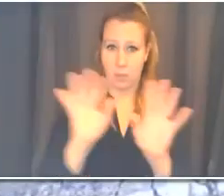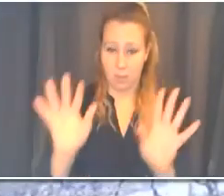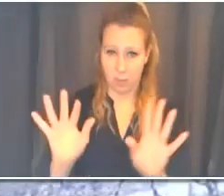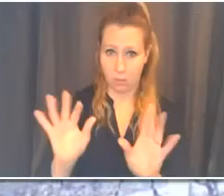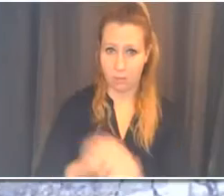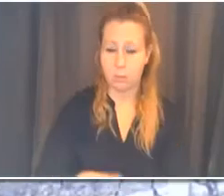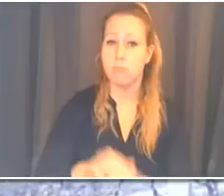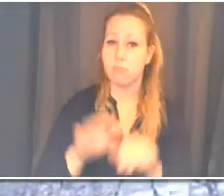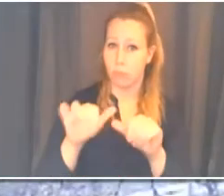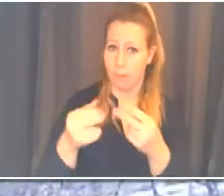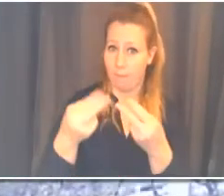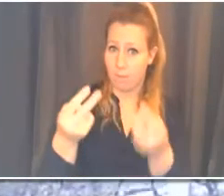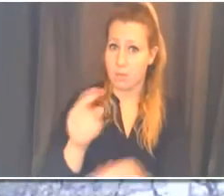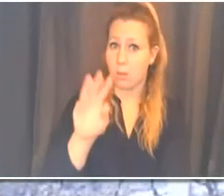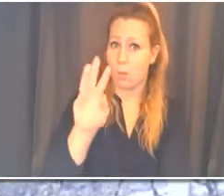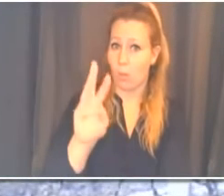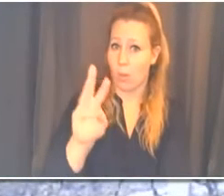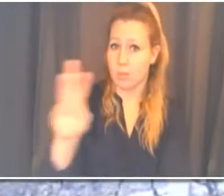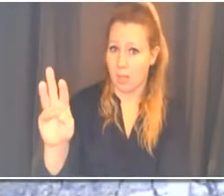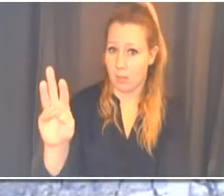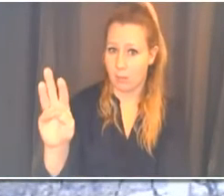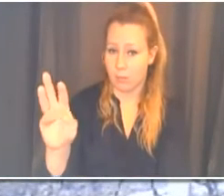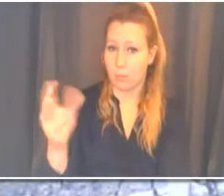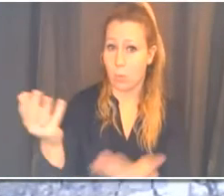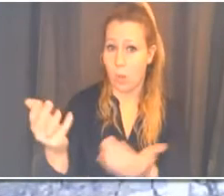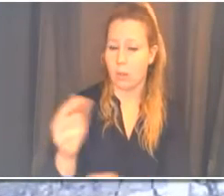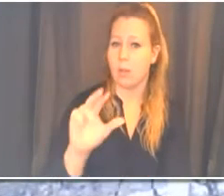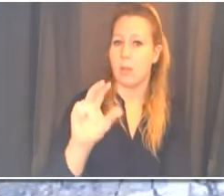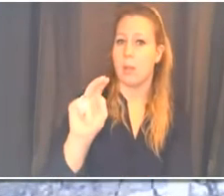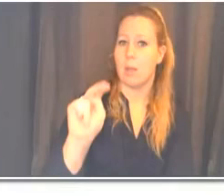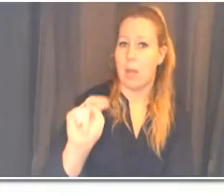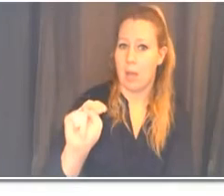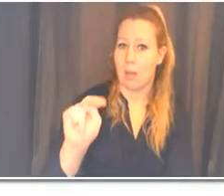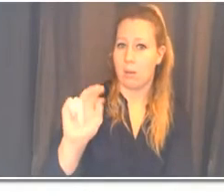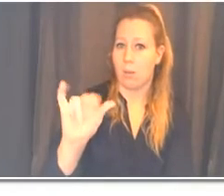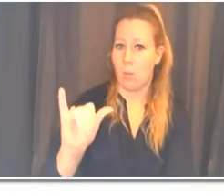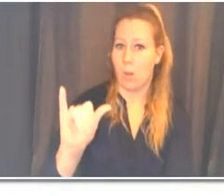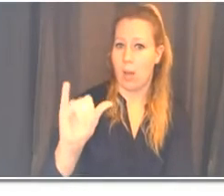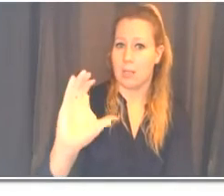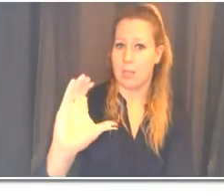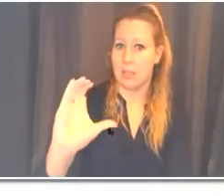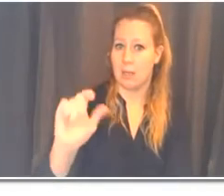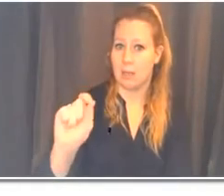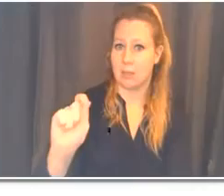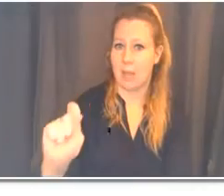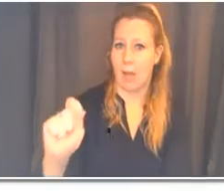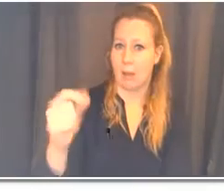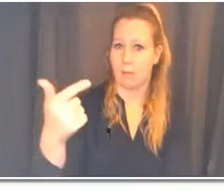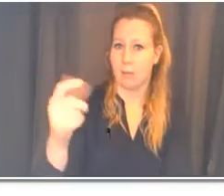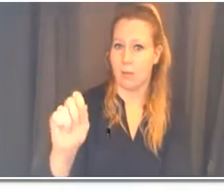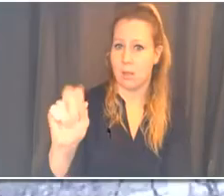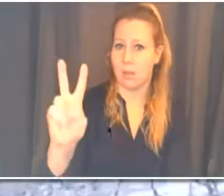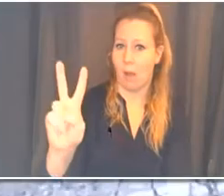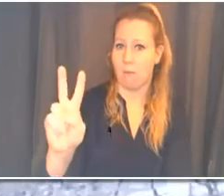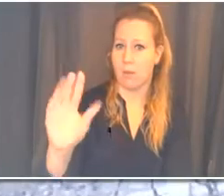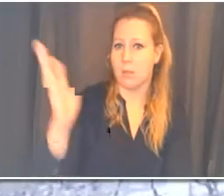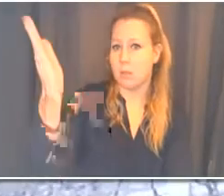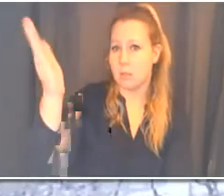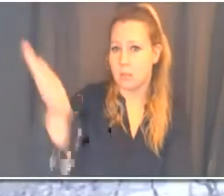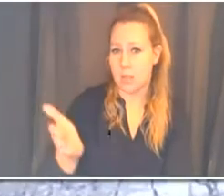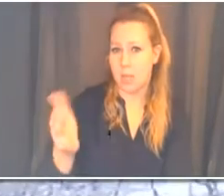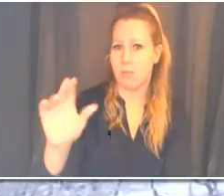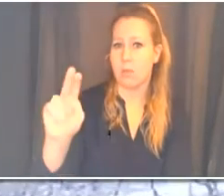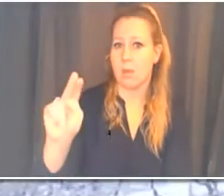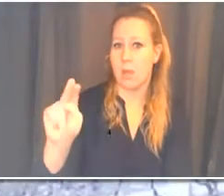can call the domestic violence hotline which is 1 8001 4673 and for